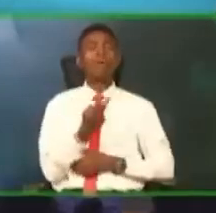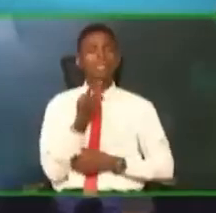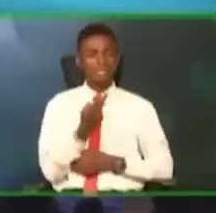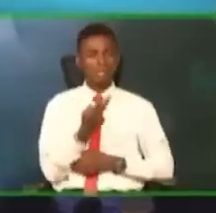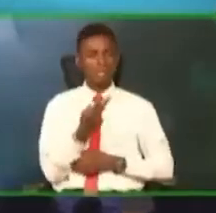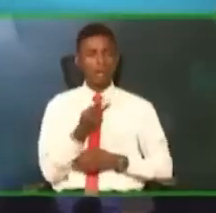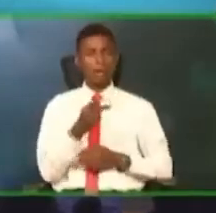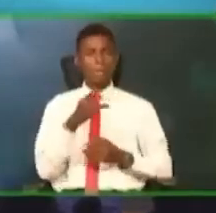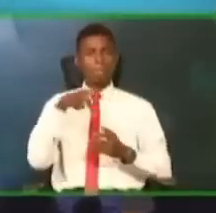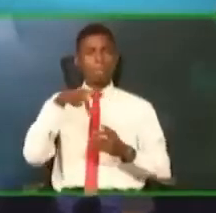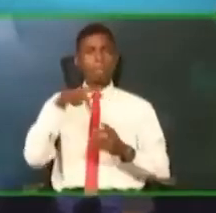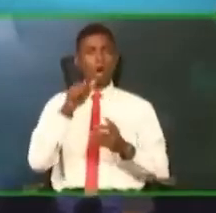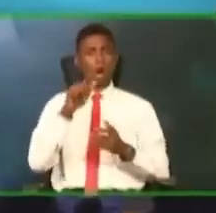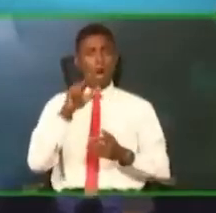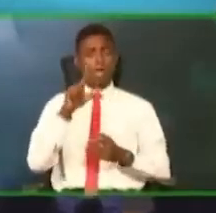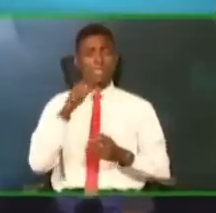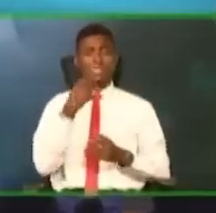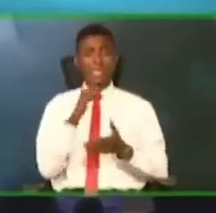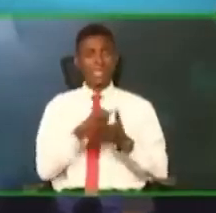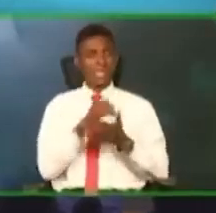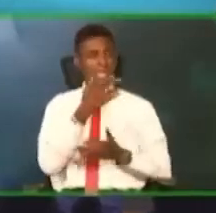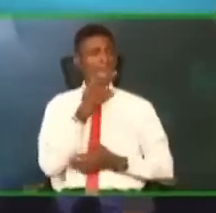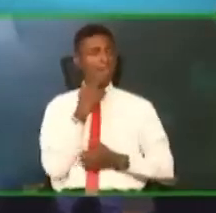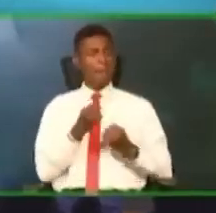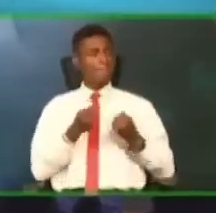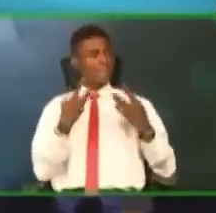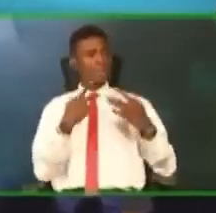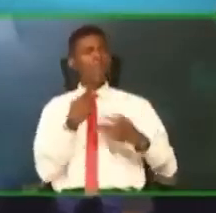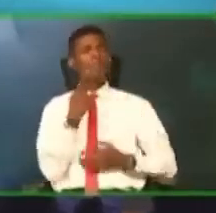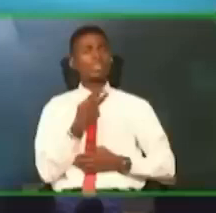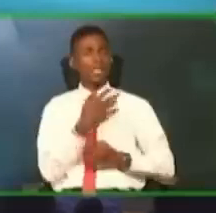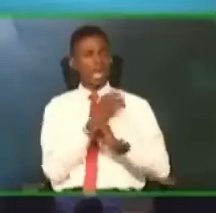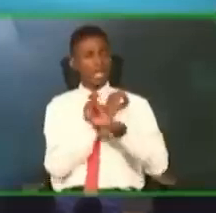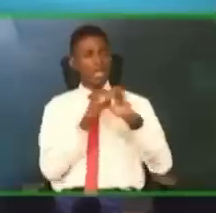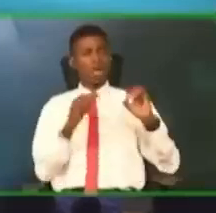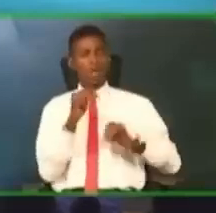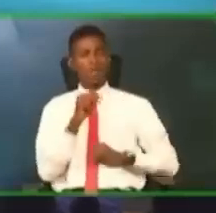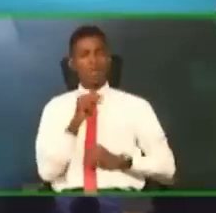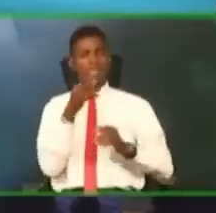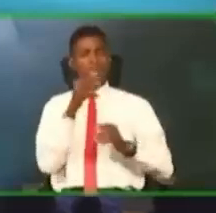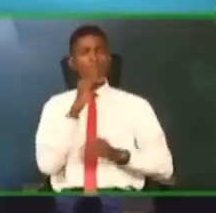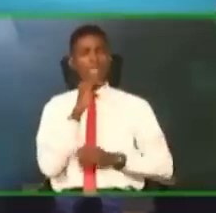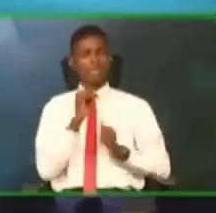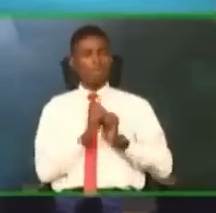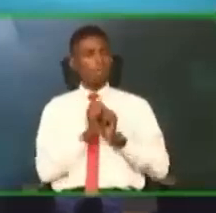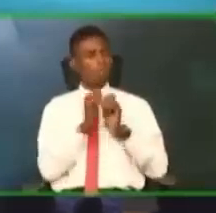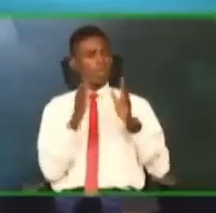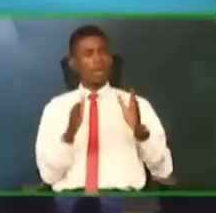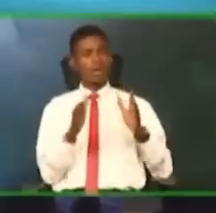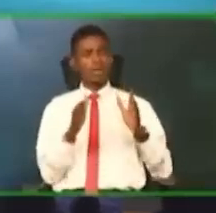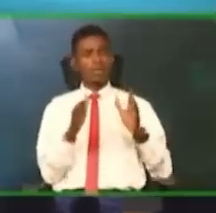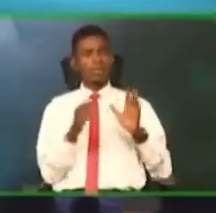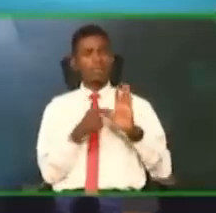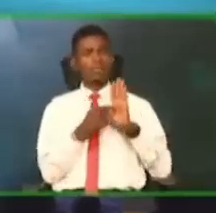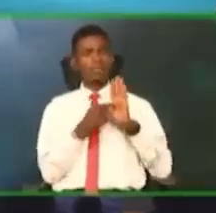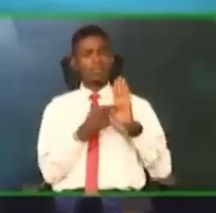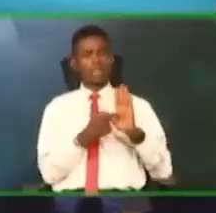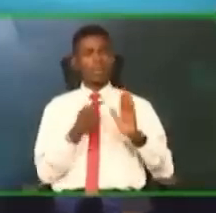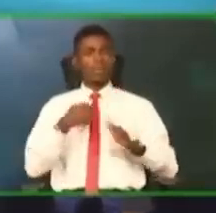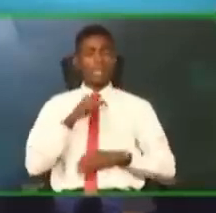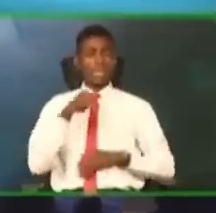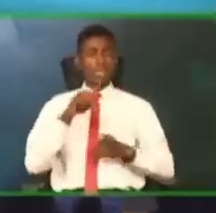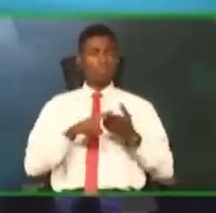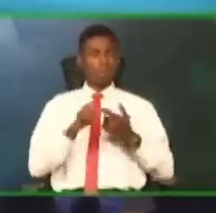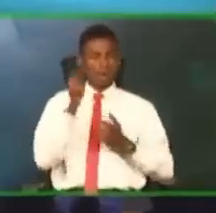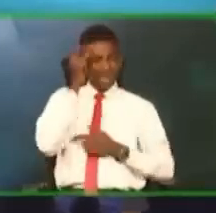There is, as it were, many voices, and none of them is without signification. So we need to verify whether what you heard is